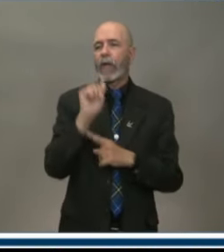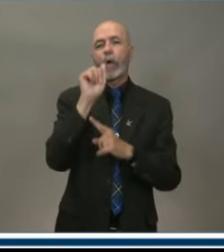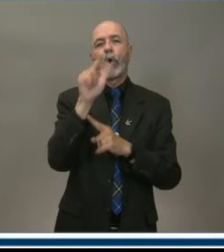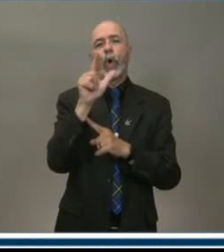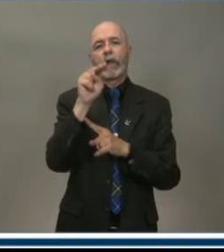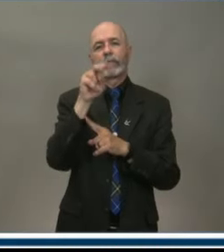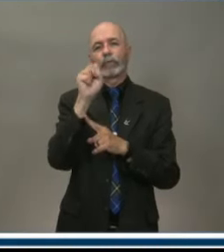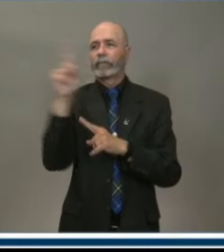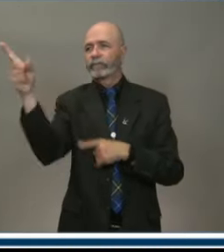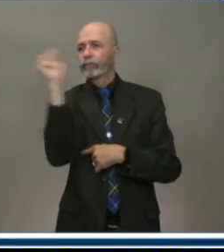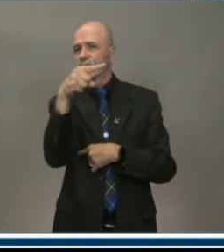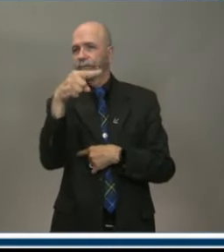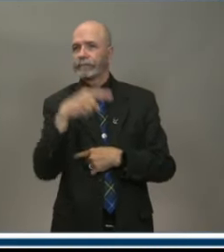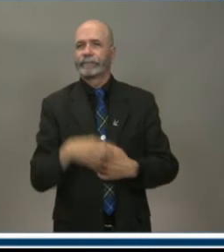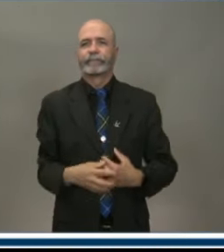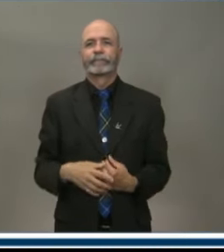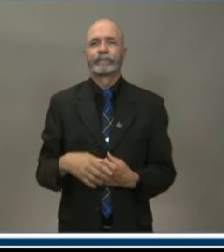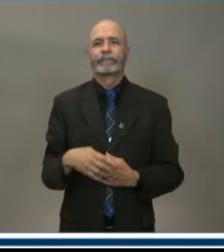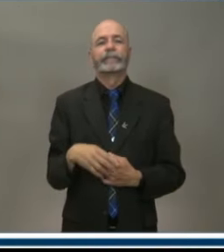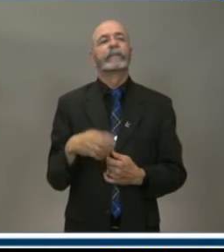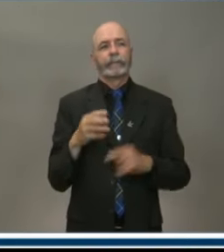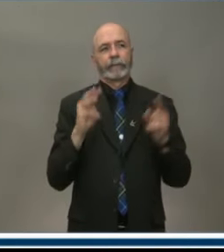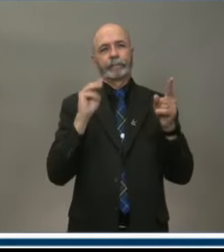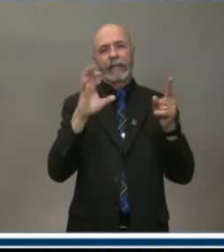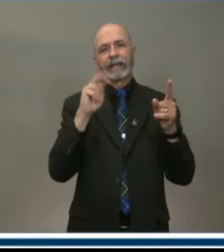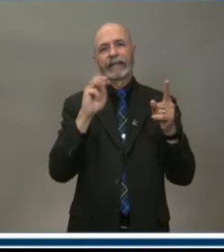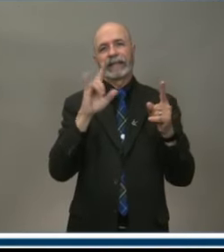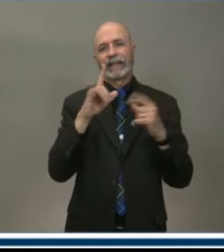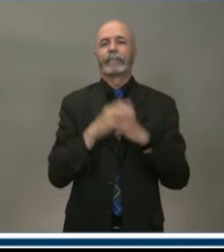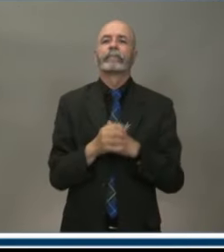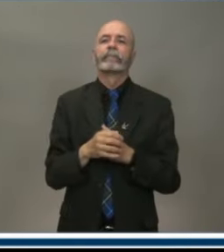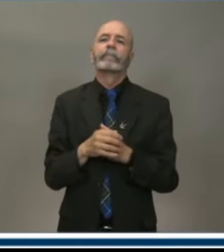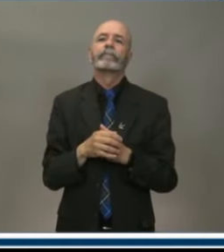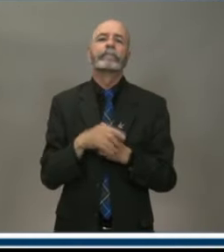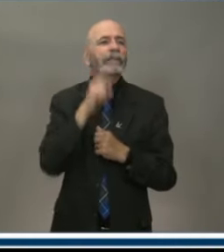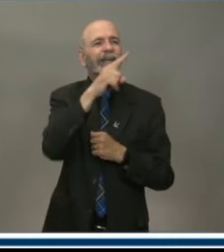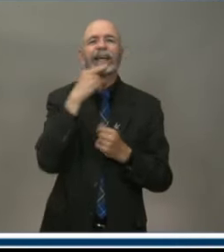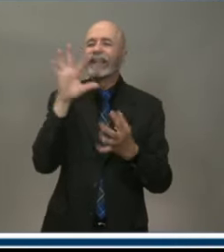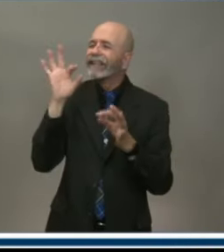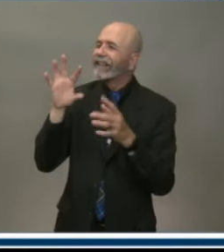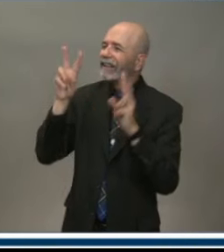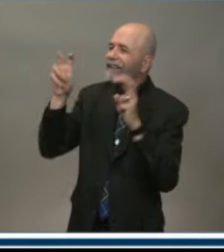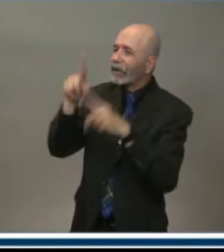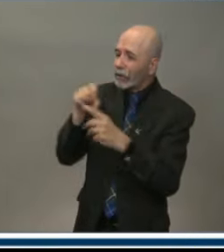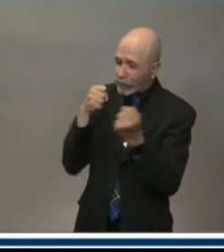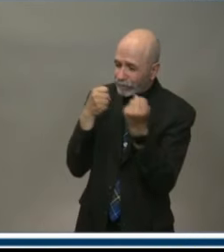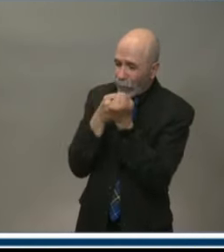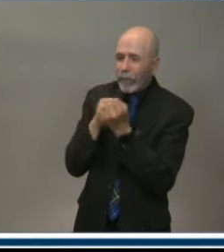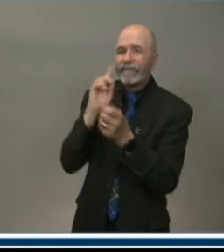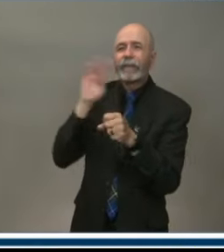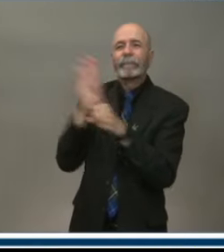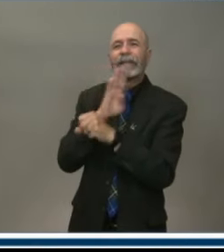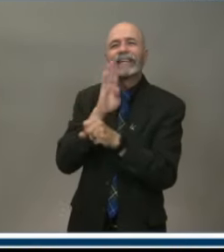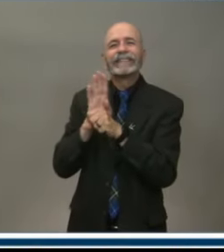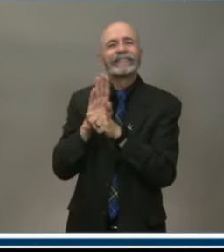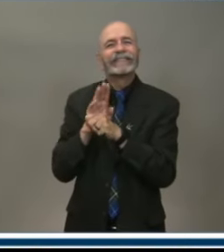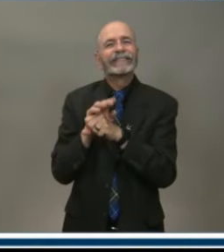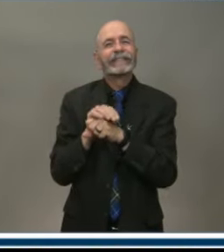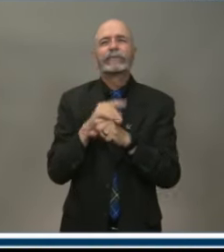business credit support program you just announced, wondering how that support will be administered and when will small businesses be able to access